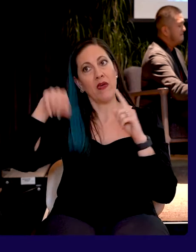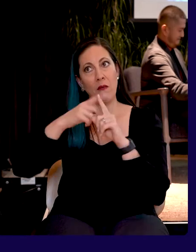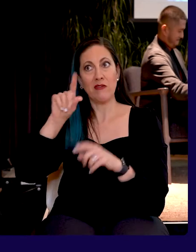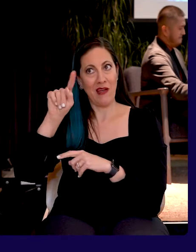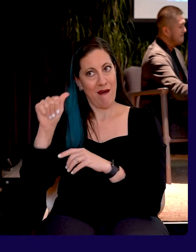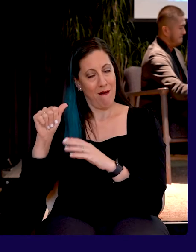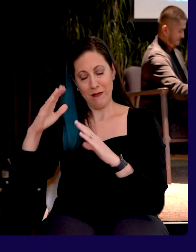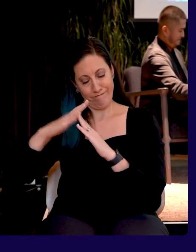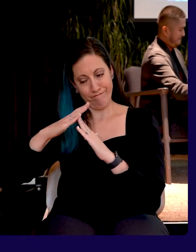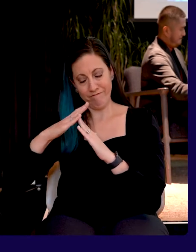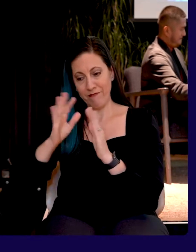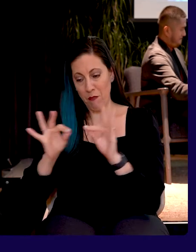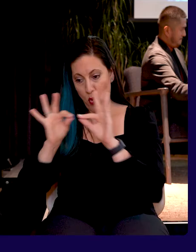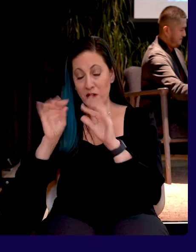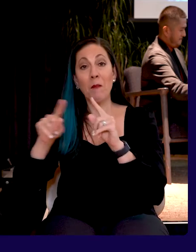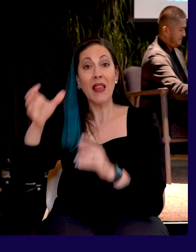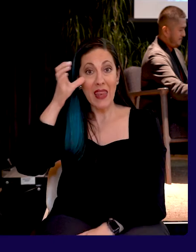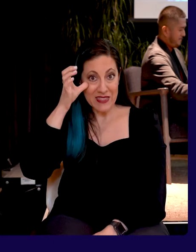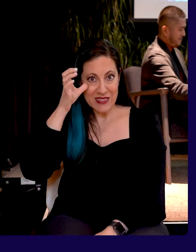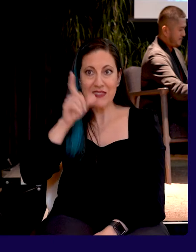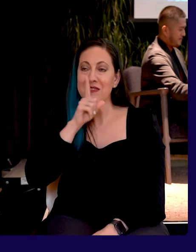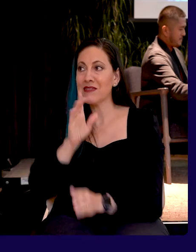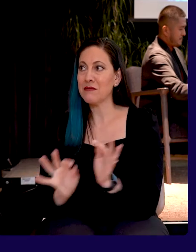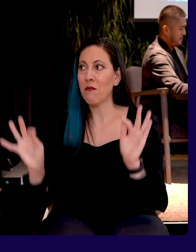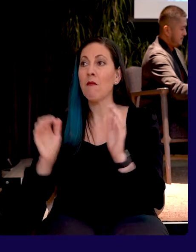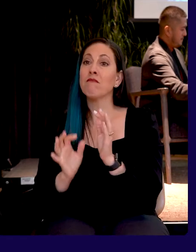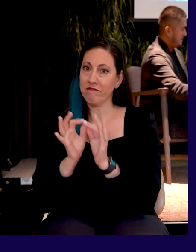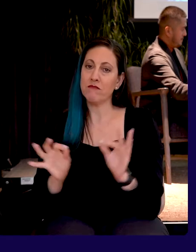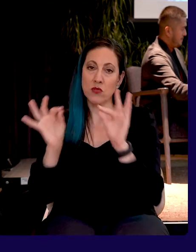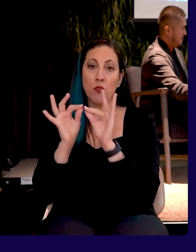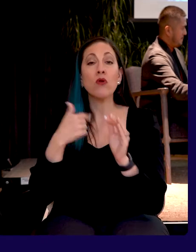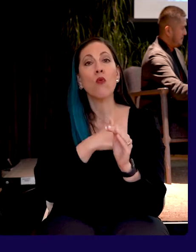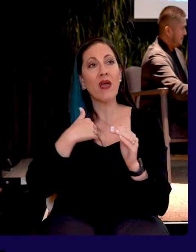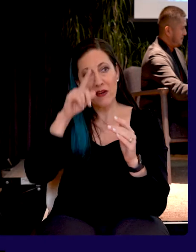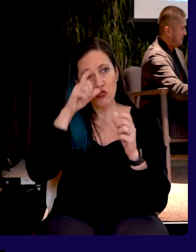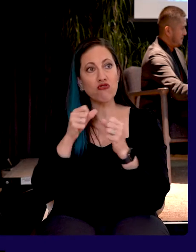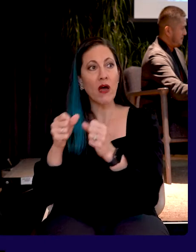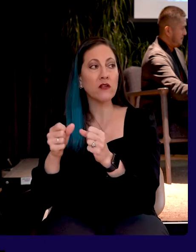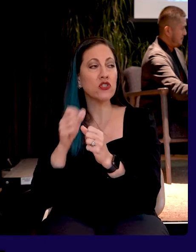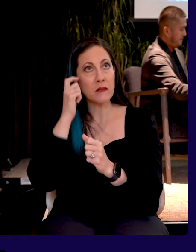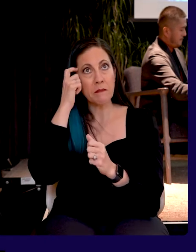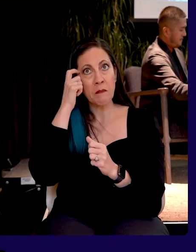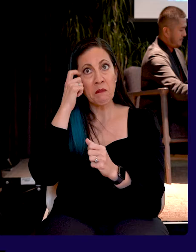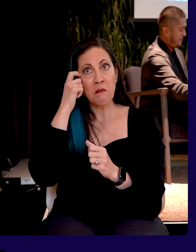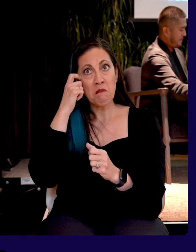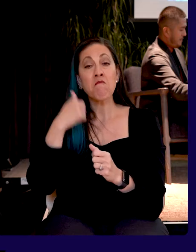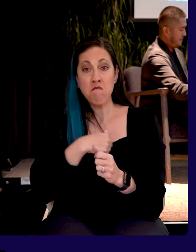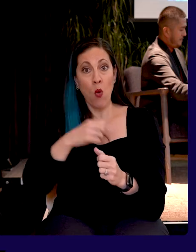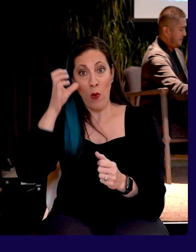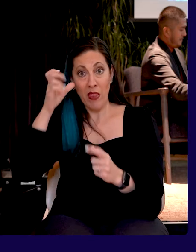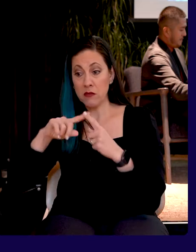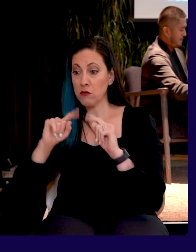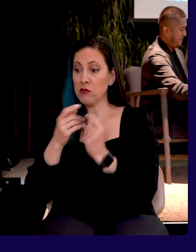is very, very important, but listening is the most important. And we have a strategy where not only do we listen to our